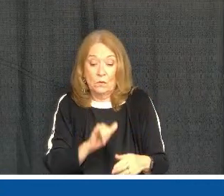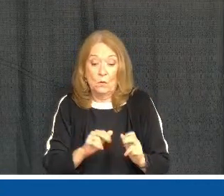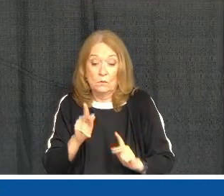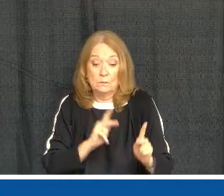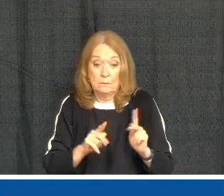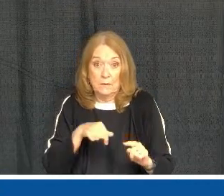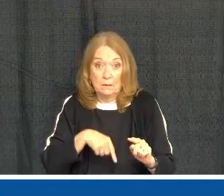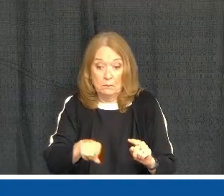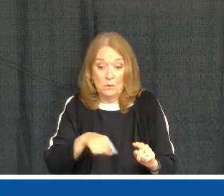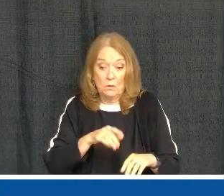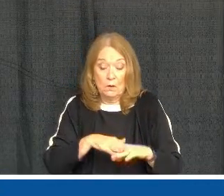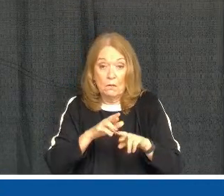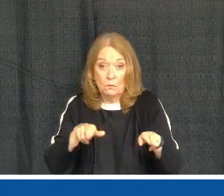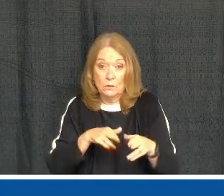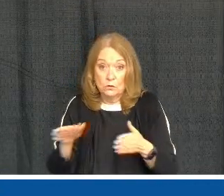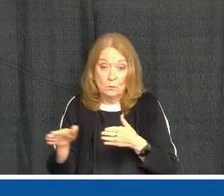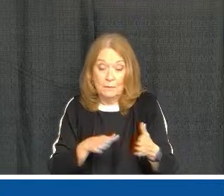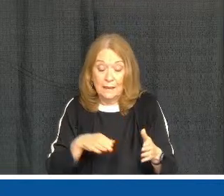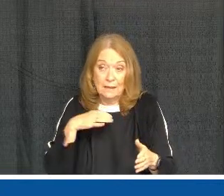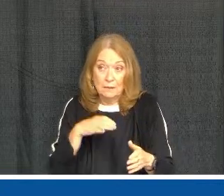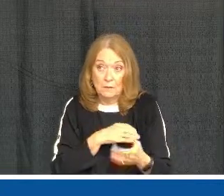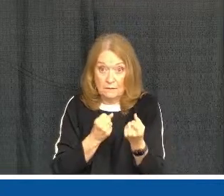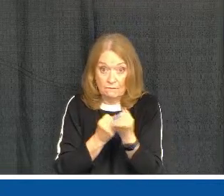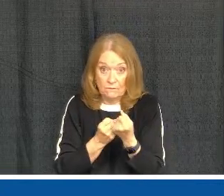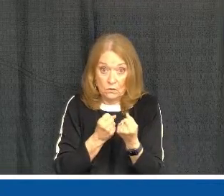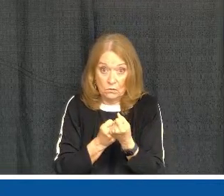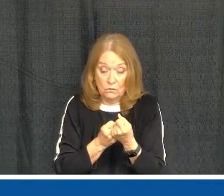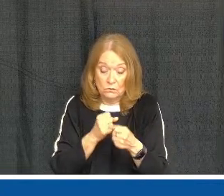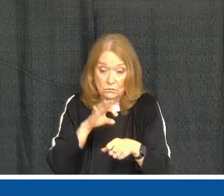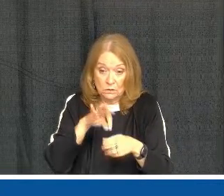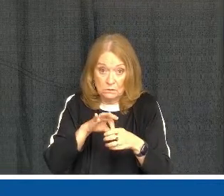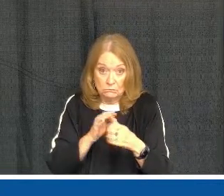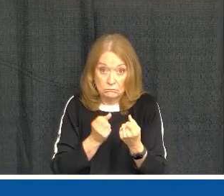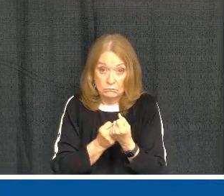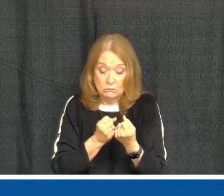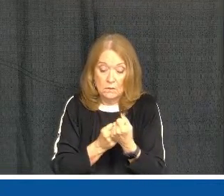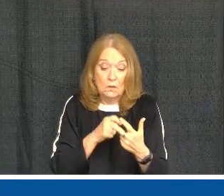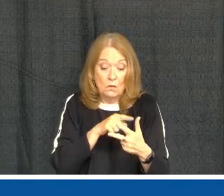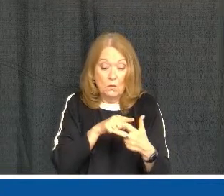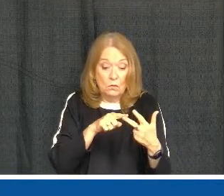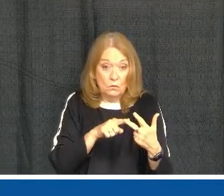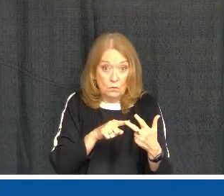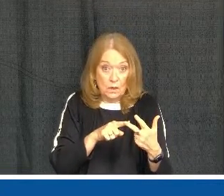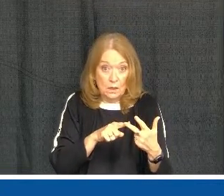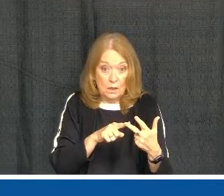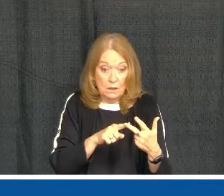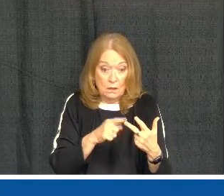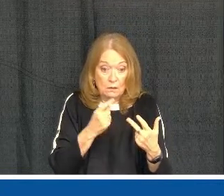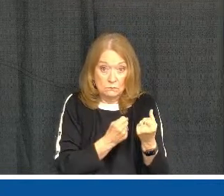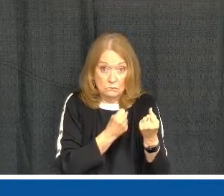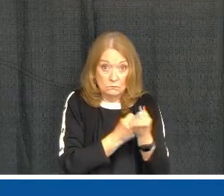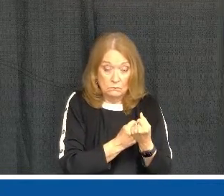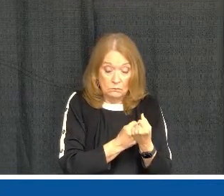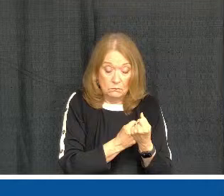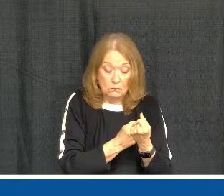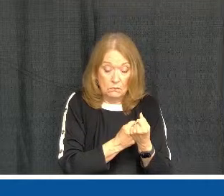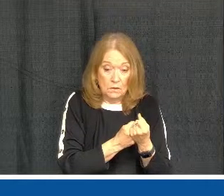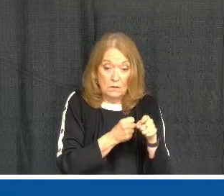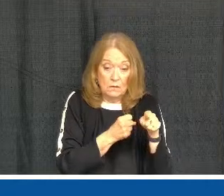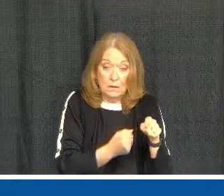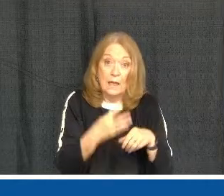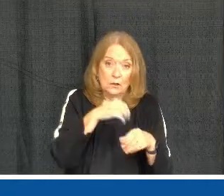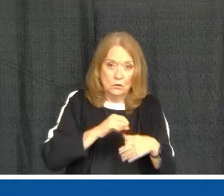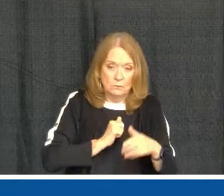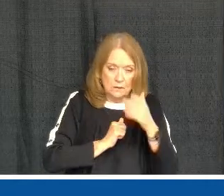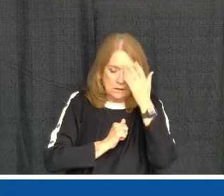the Regional Planning Commission that voted in favor of it, 3 of those that voted for approval or including